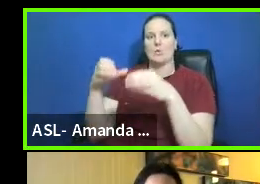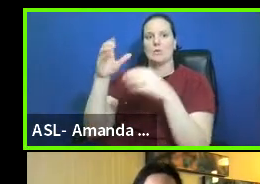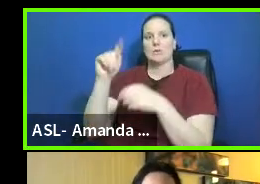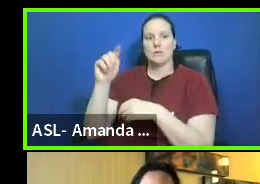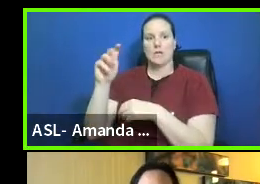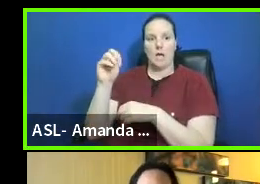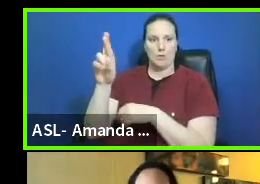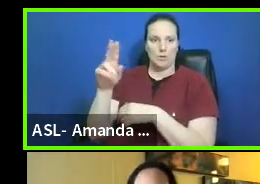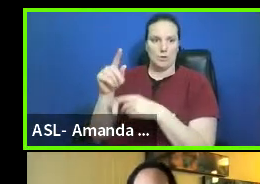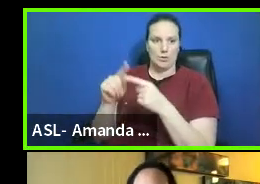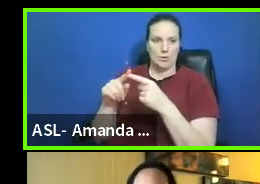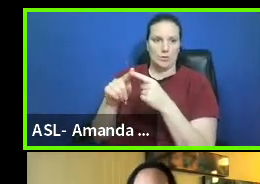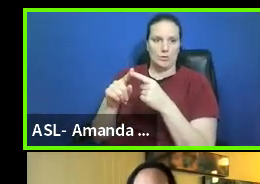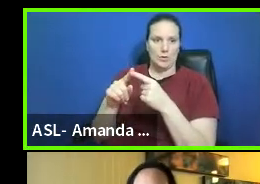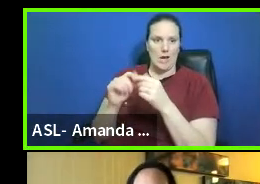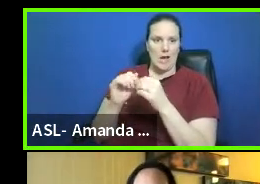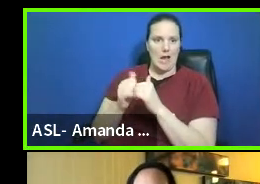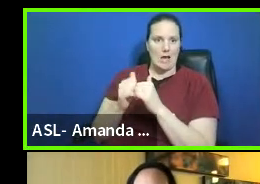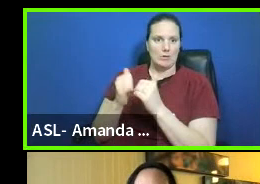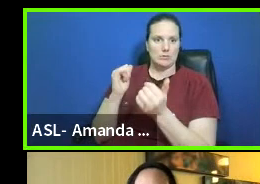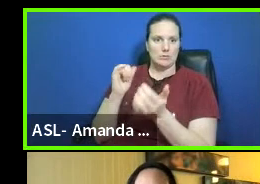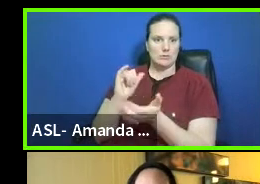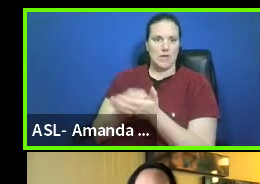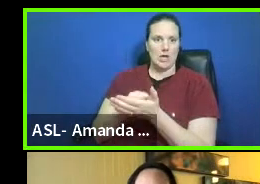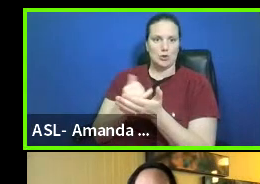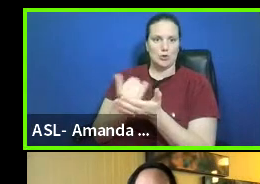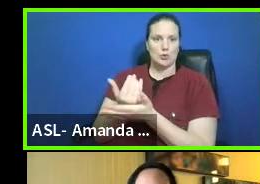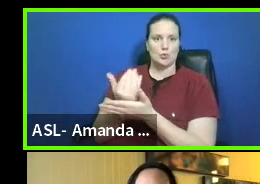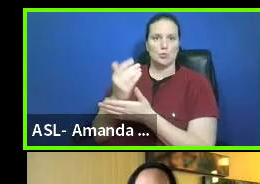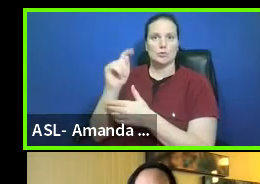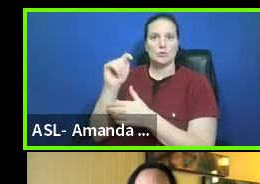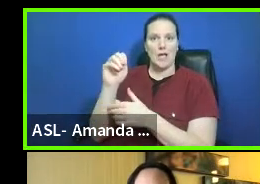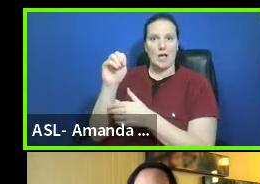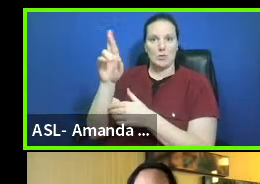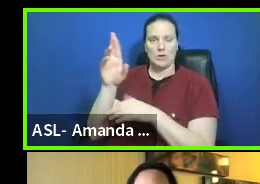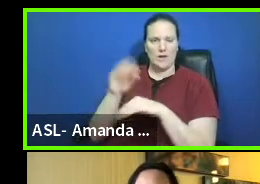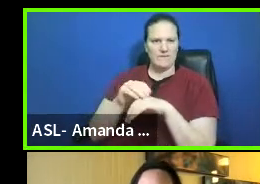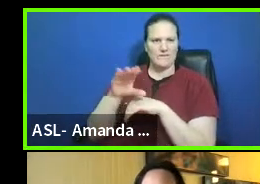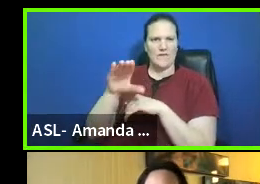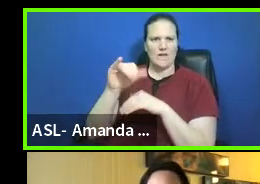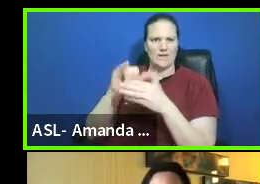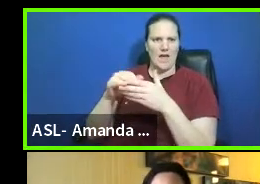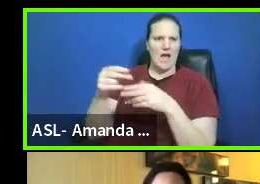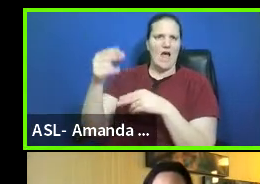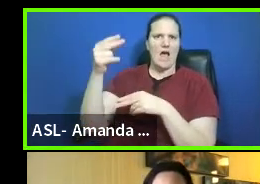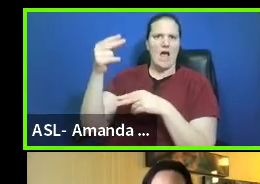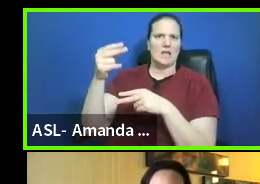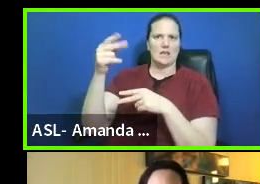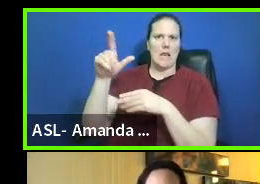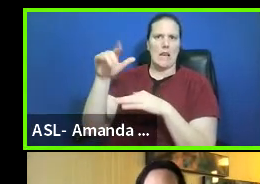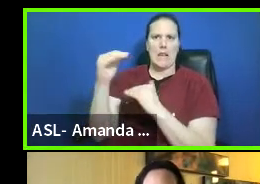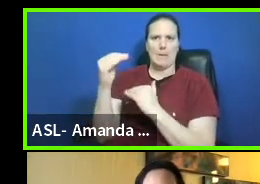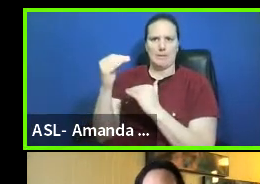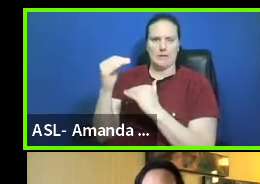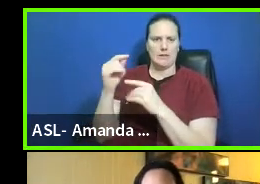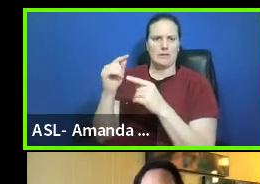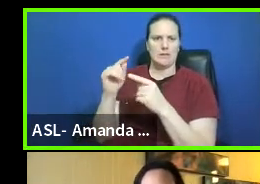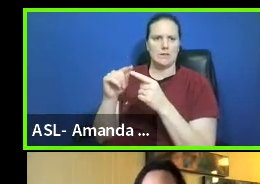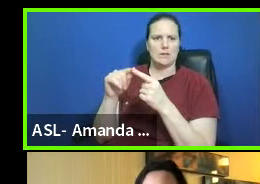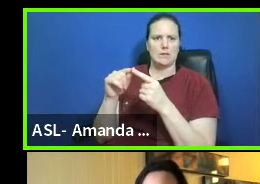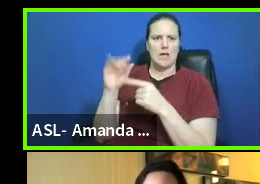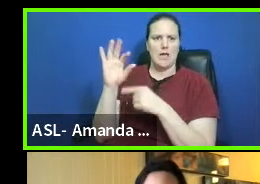How do those new towers affect the height limit that